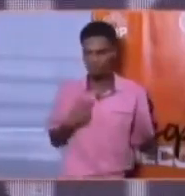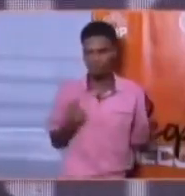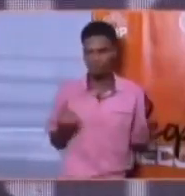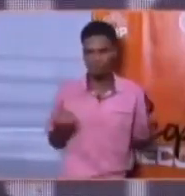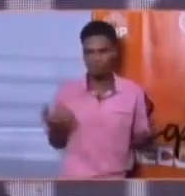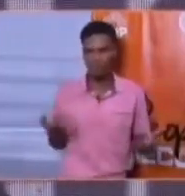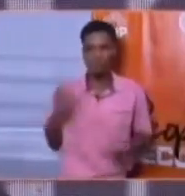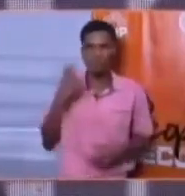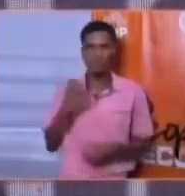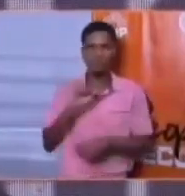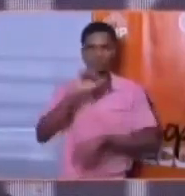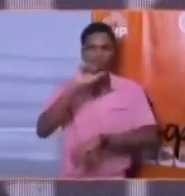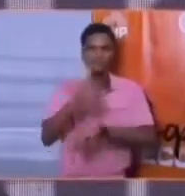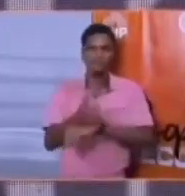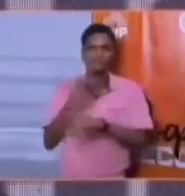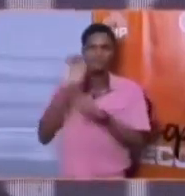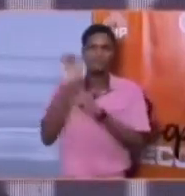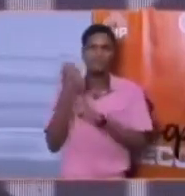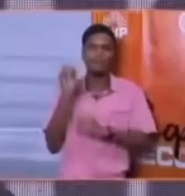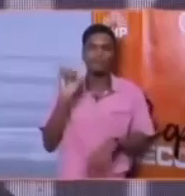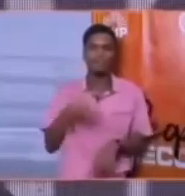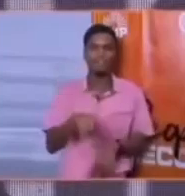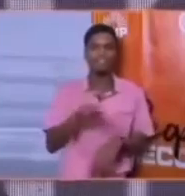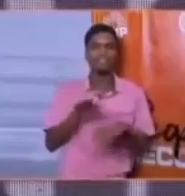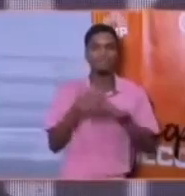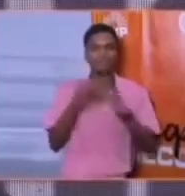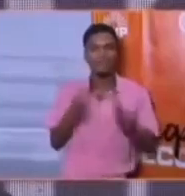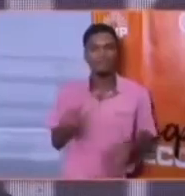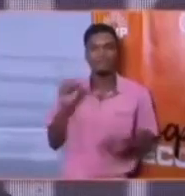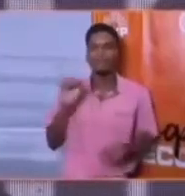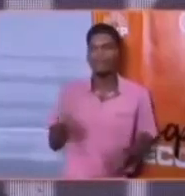an environment in which Jamaicans